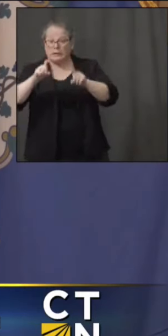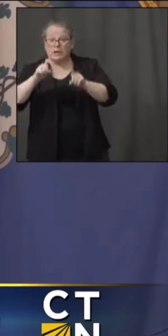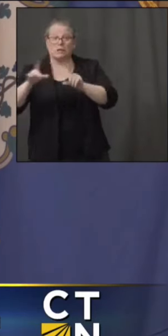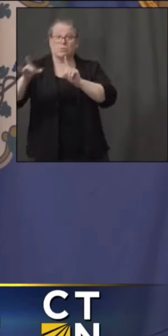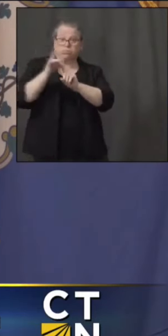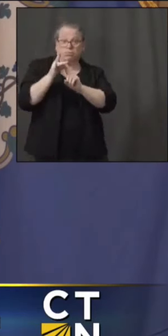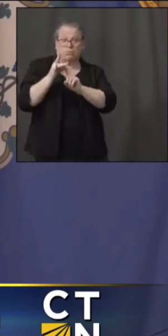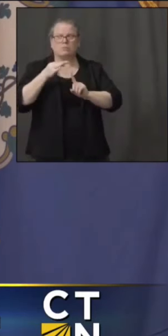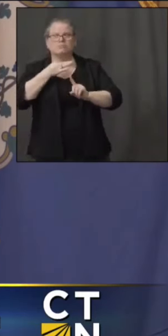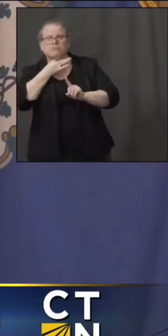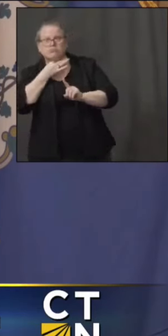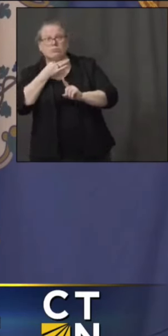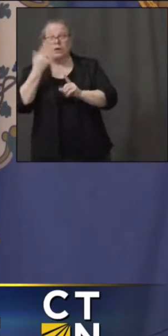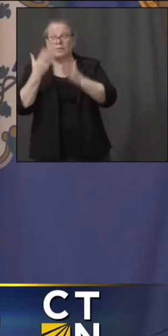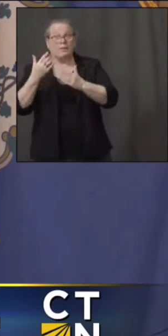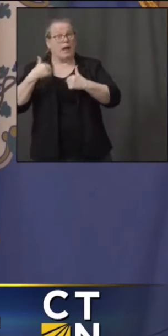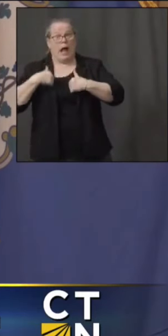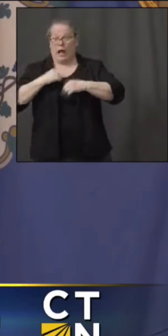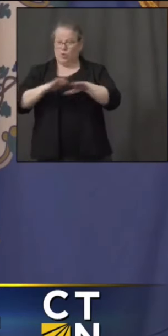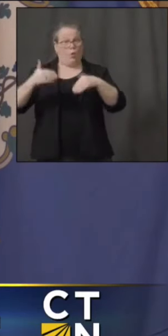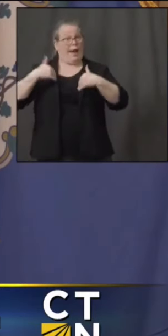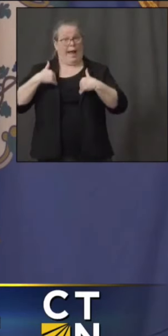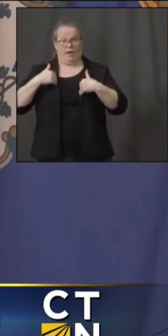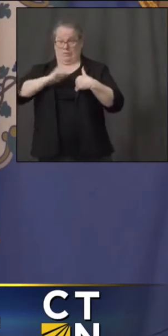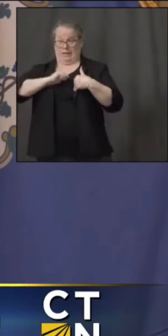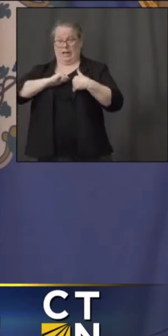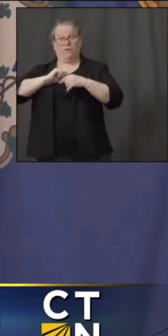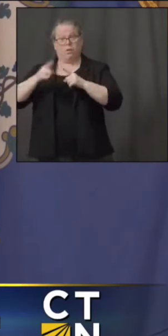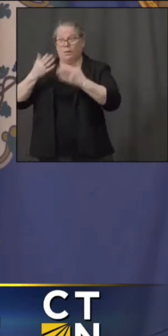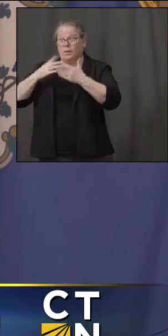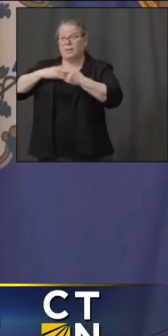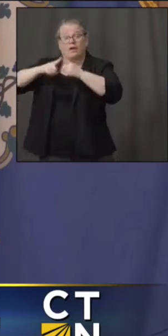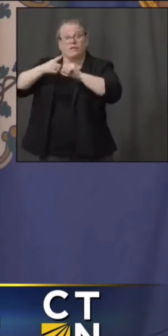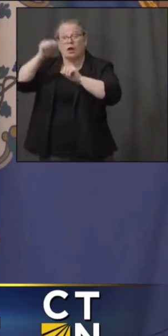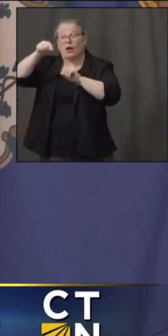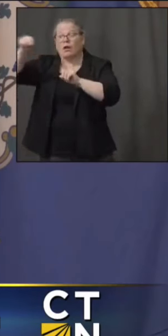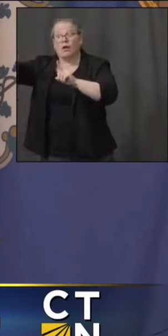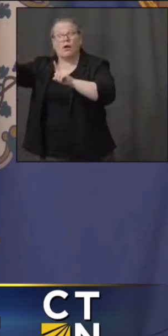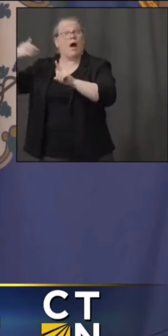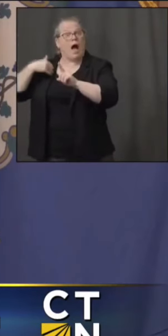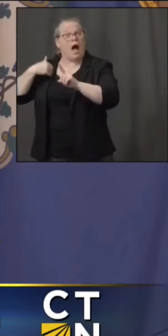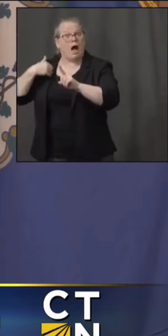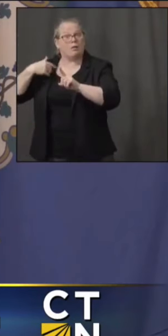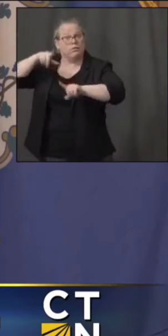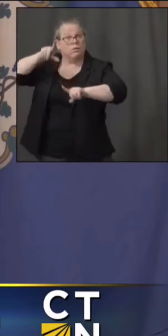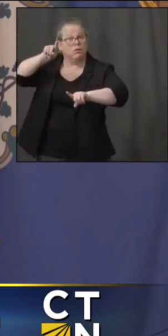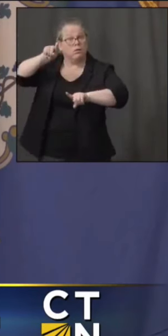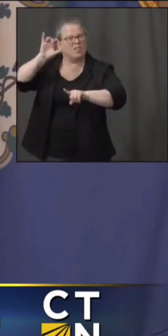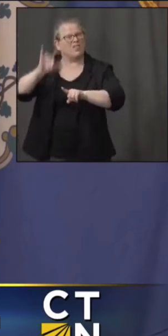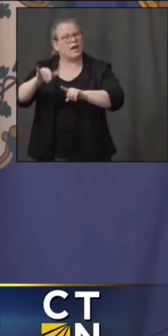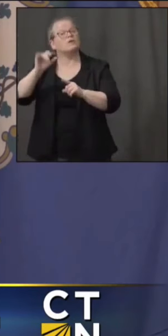they came in contact with someone who did. Is there something out there? Can they take part in this if they'd